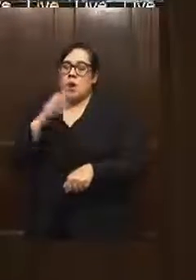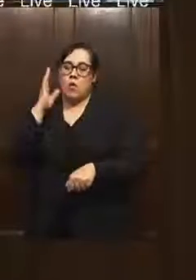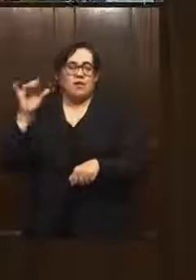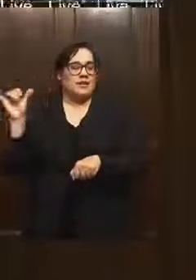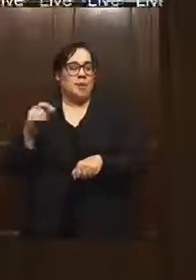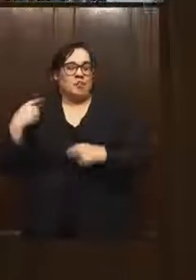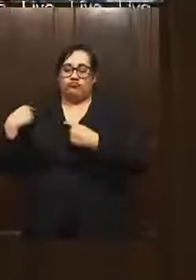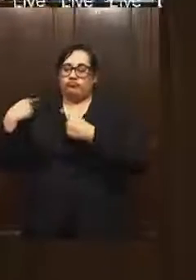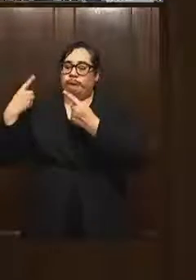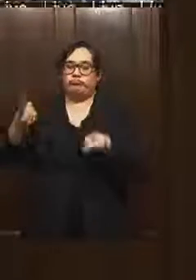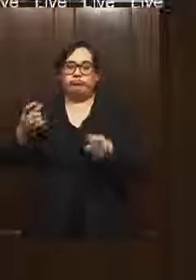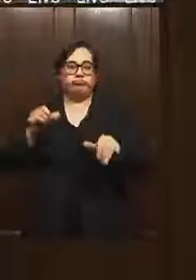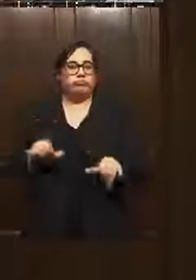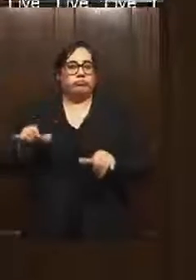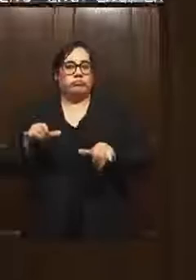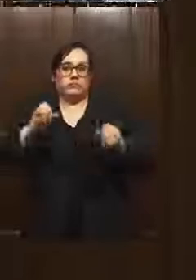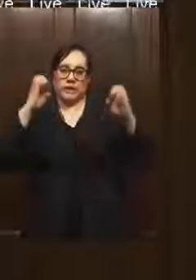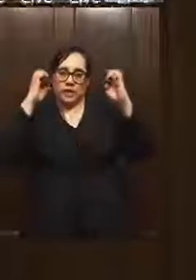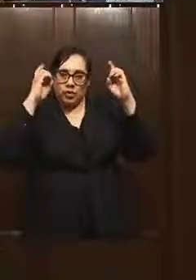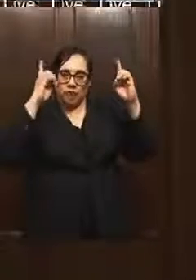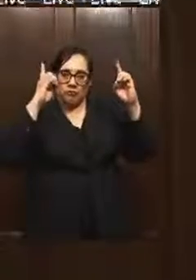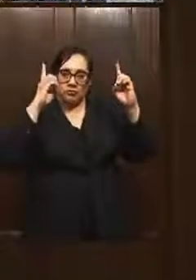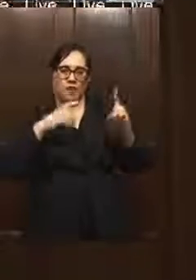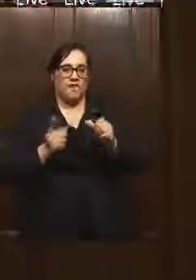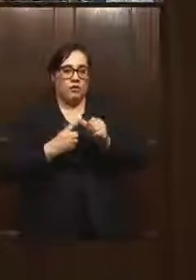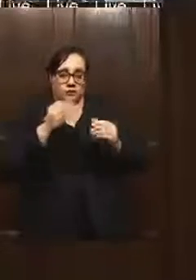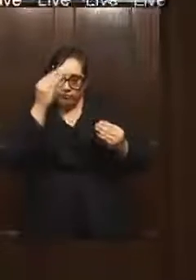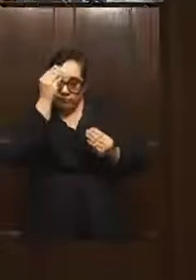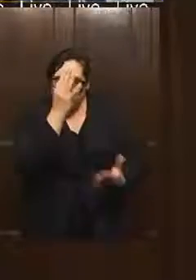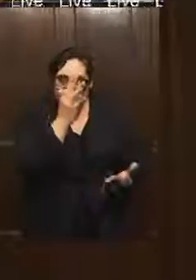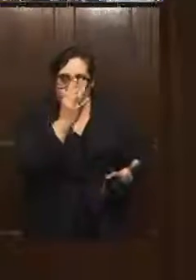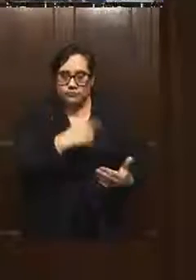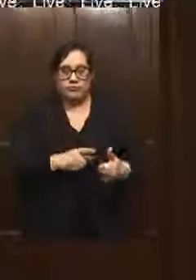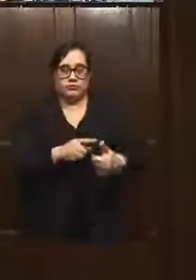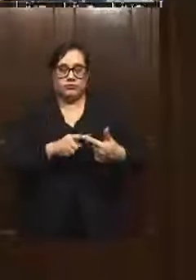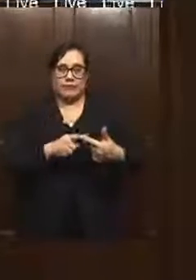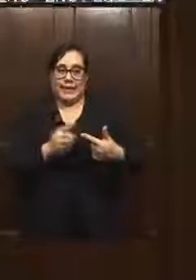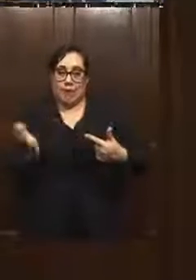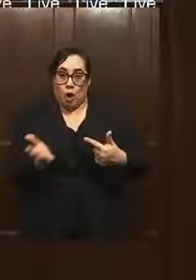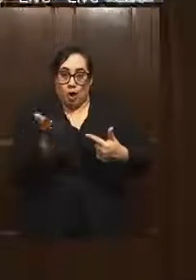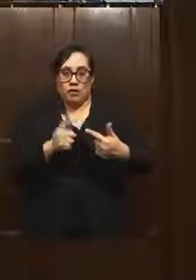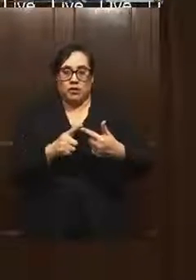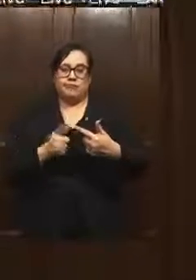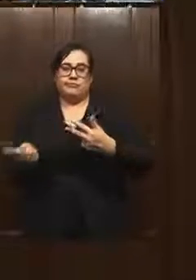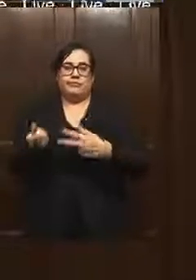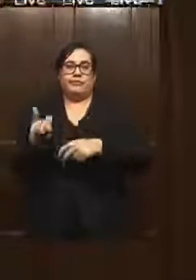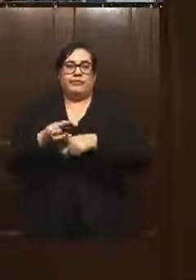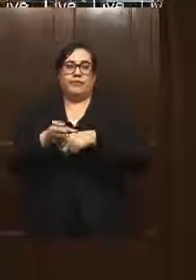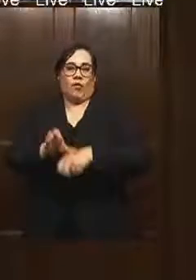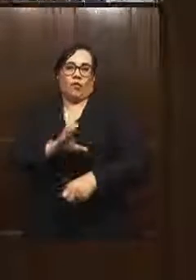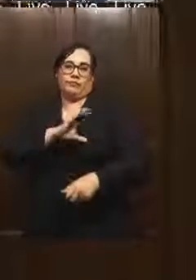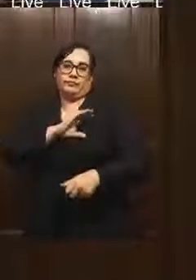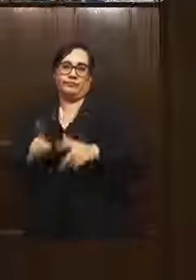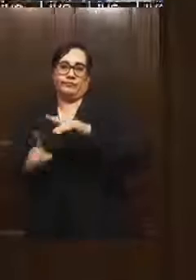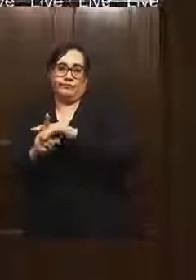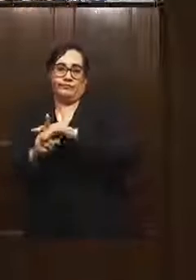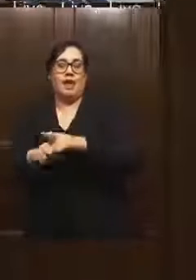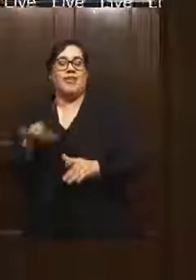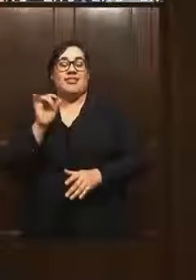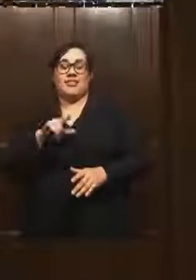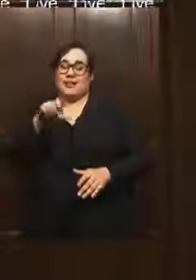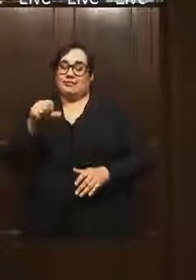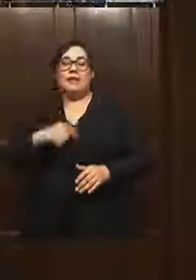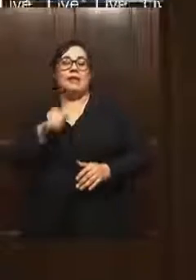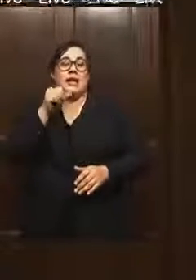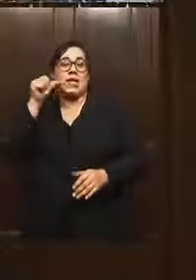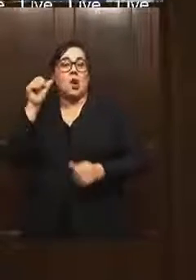done throughout this, educate, encourage, and enforce. So that is, as I said yesterday,